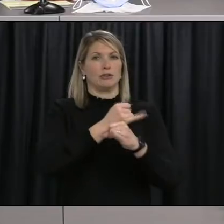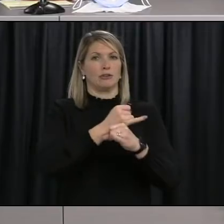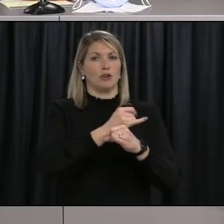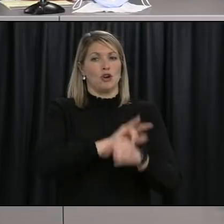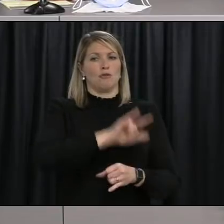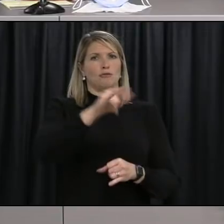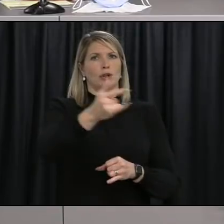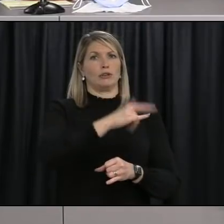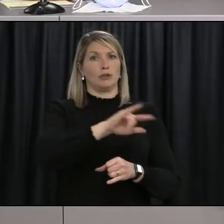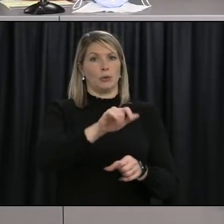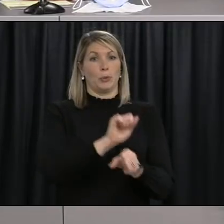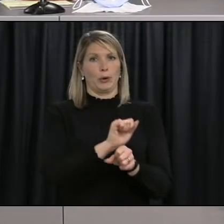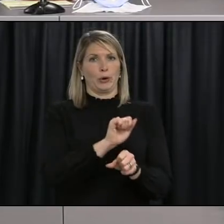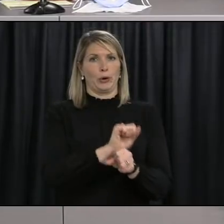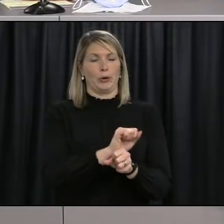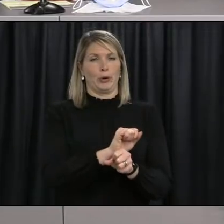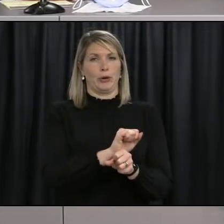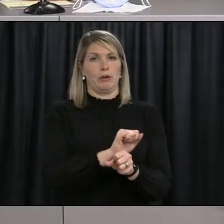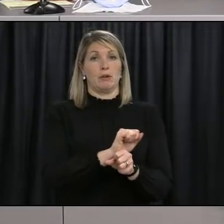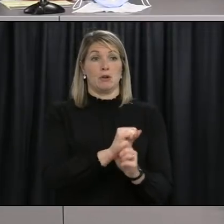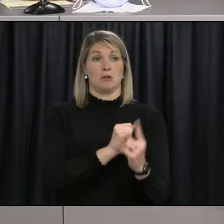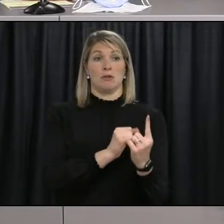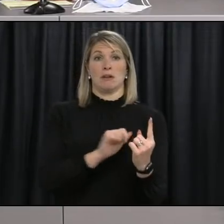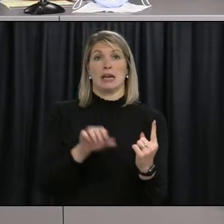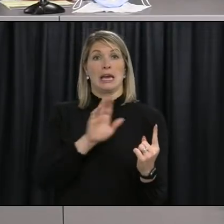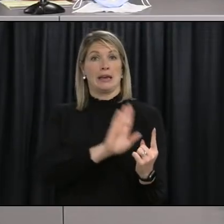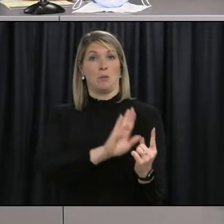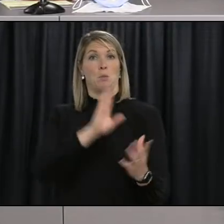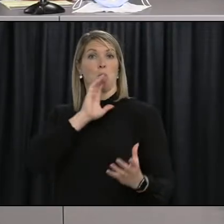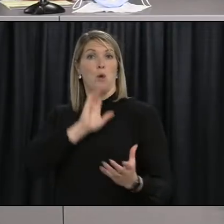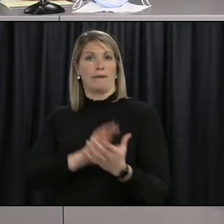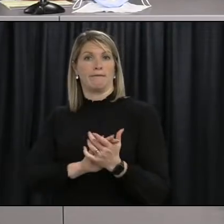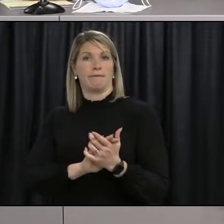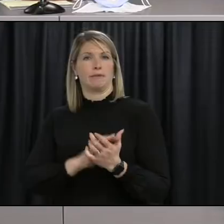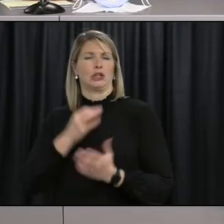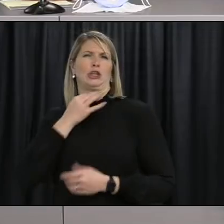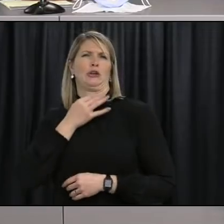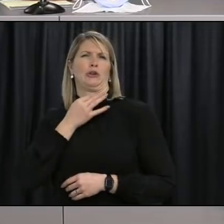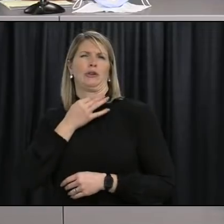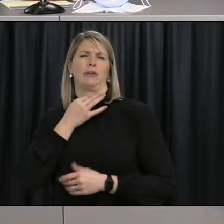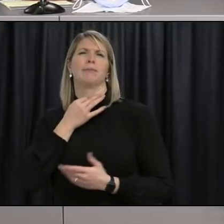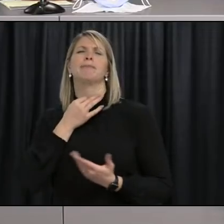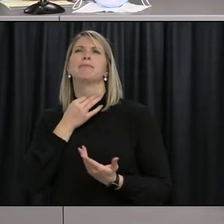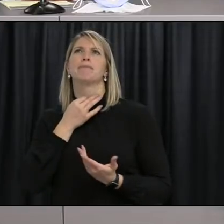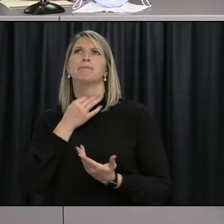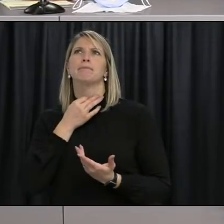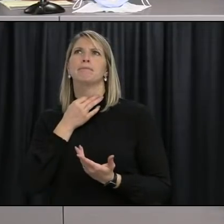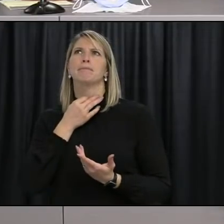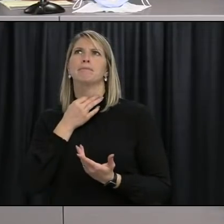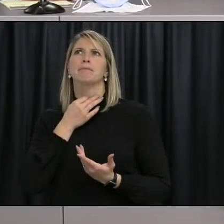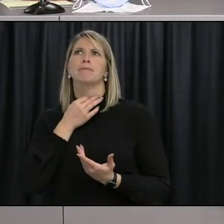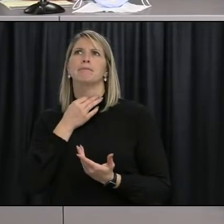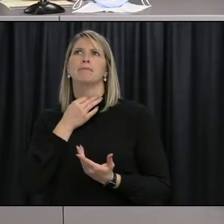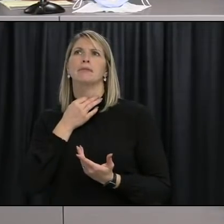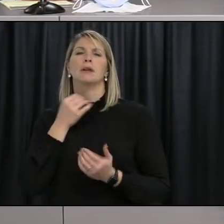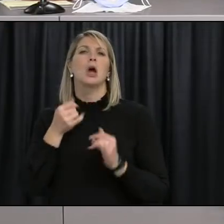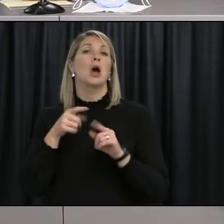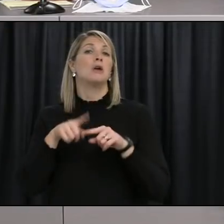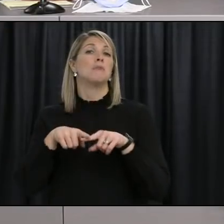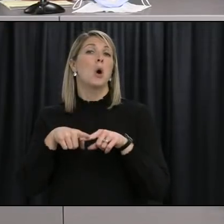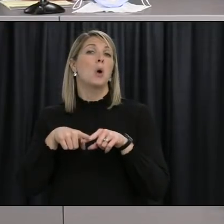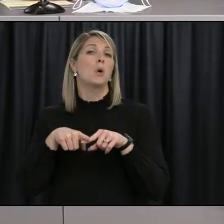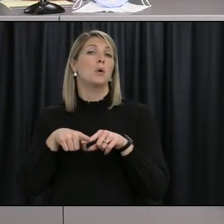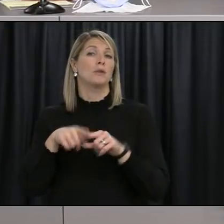worker. They're wondering how essential workers can be allowed in, for example, from Europe or